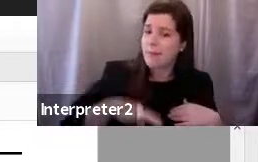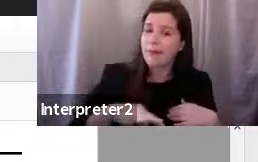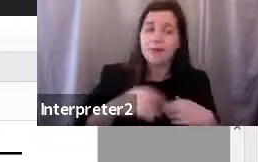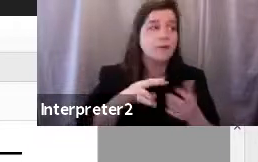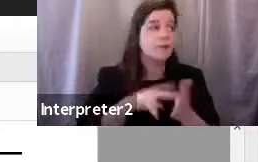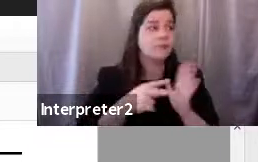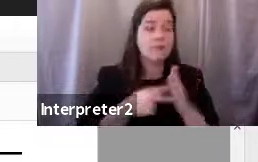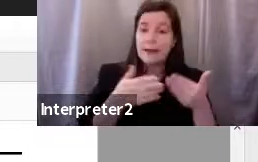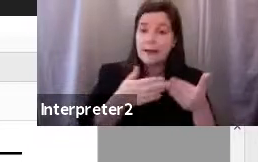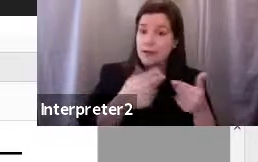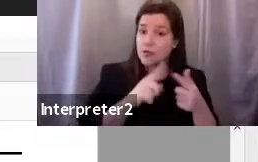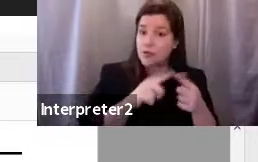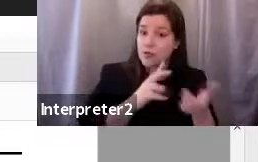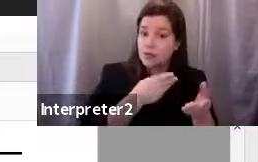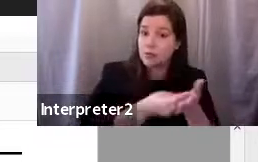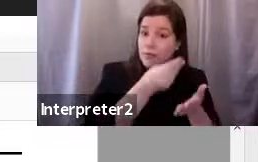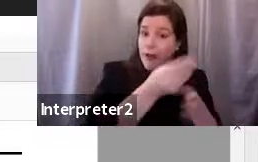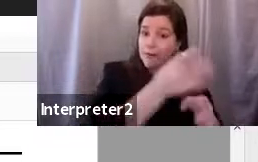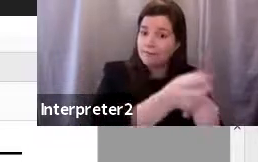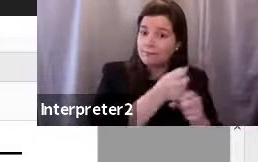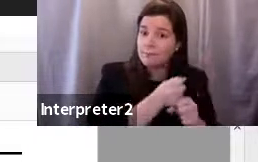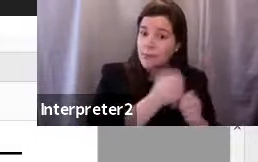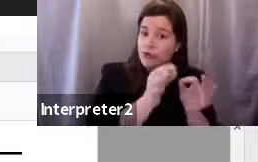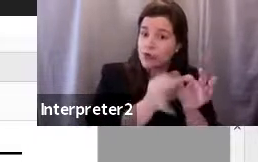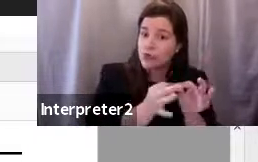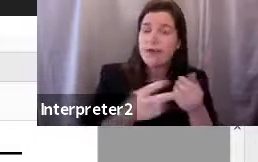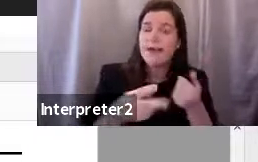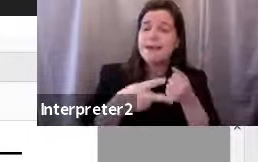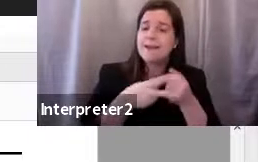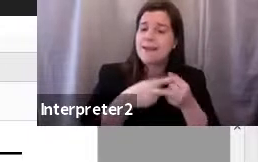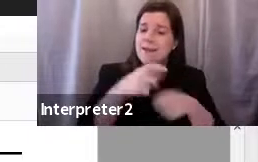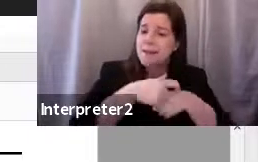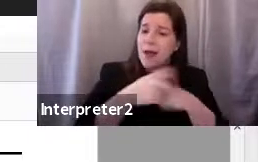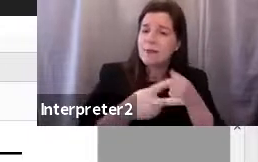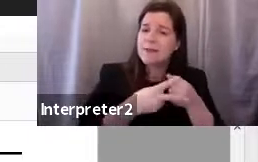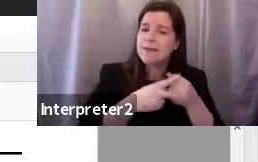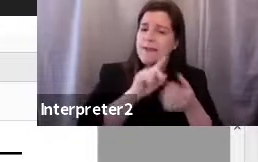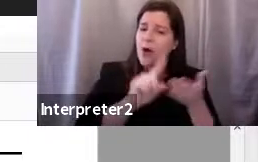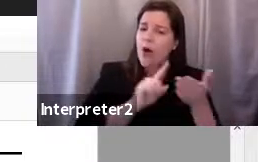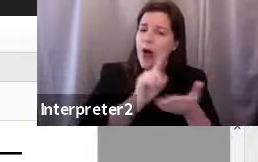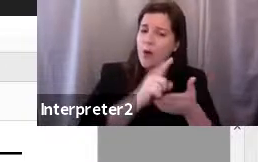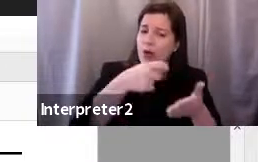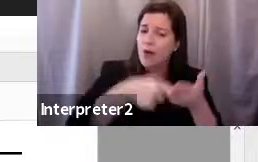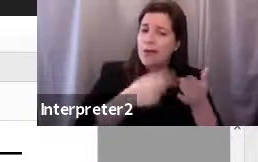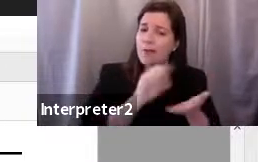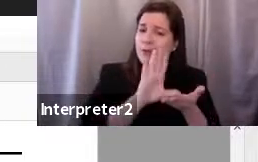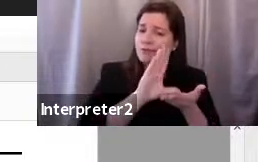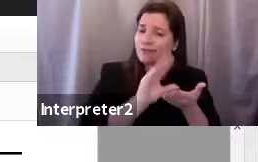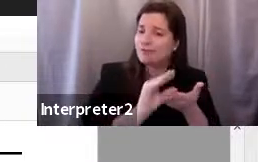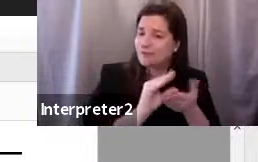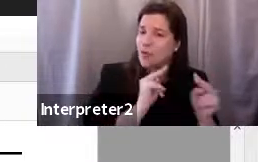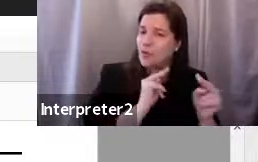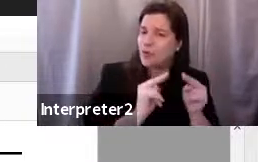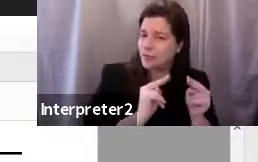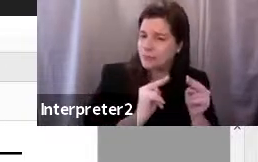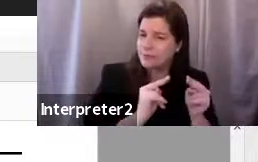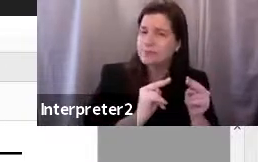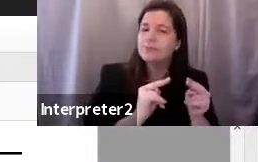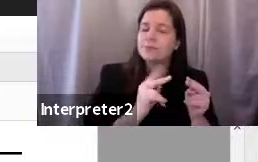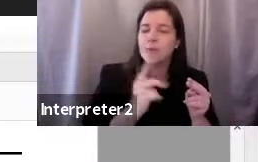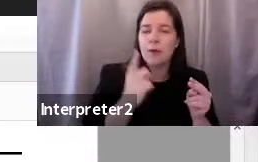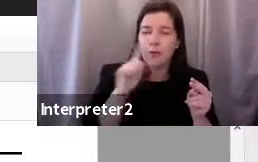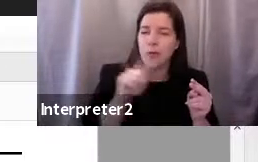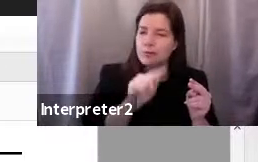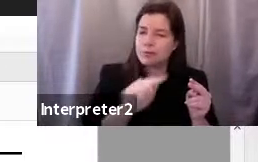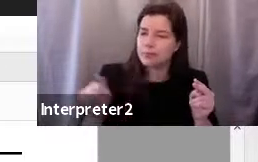interpreters, saving agencies some time, and the hourly cost of interpreting services was a little cheaper. However,